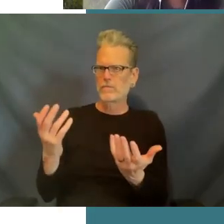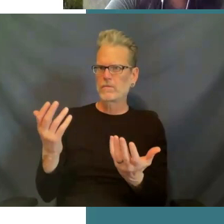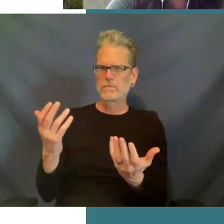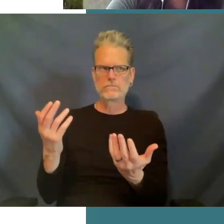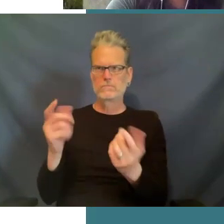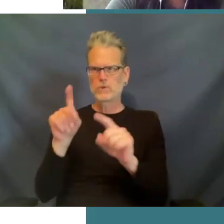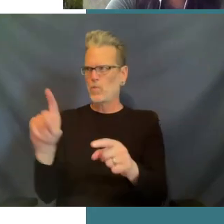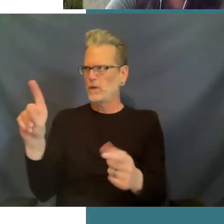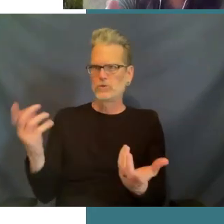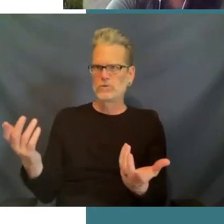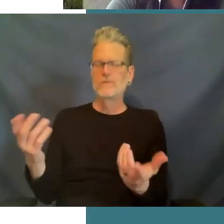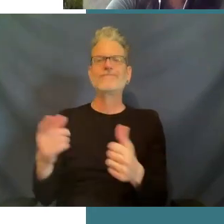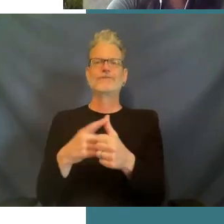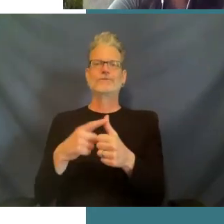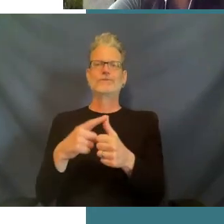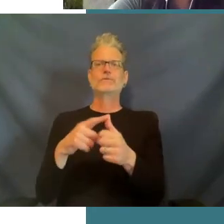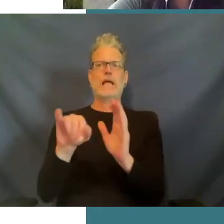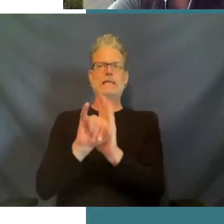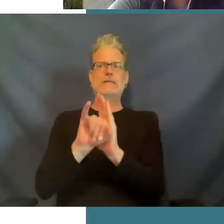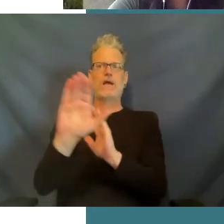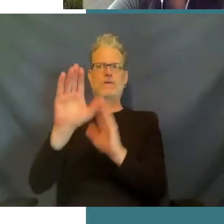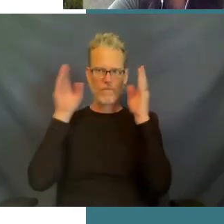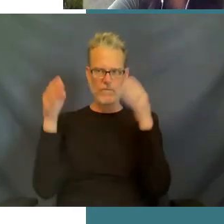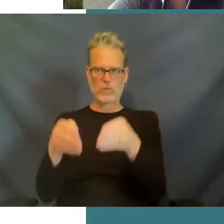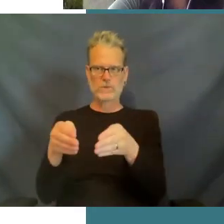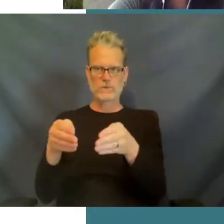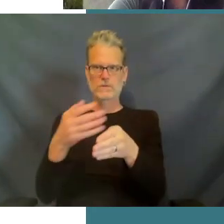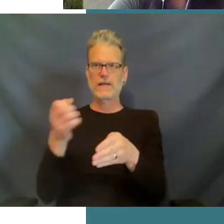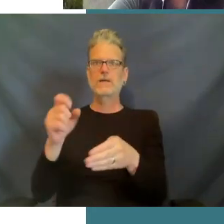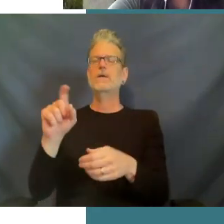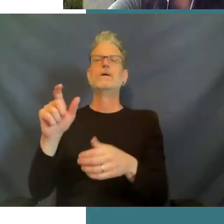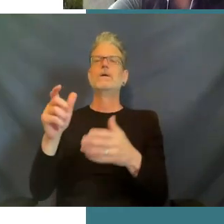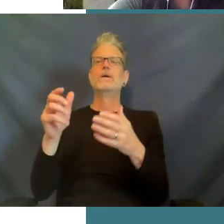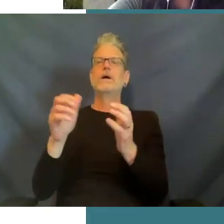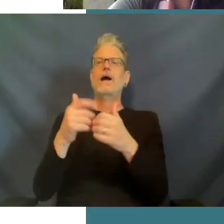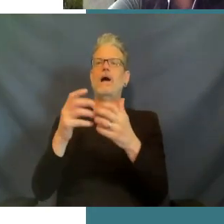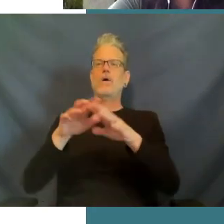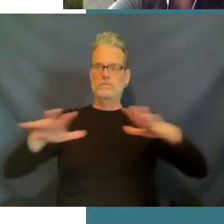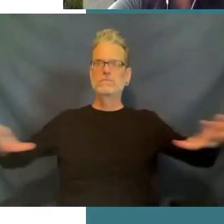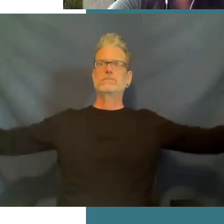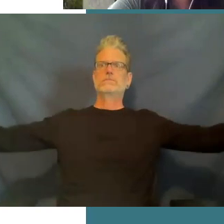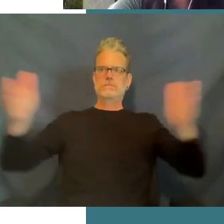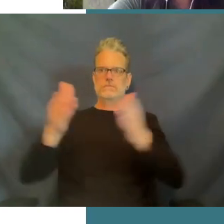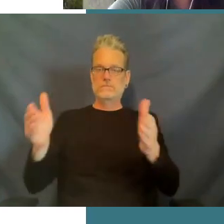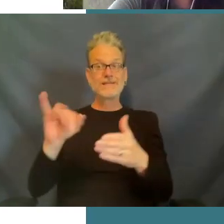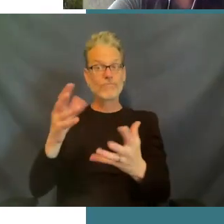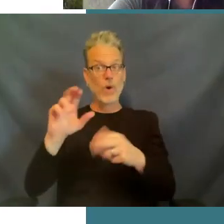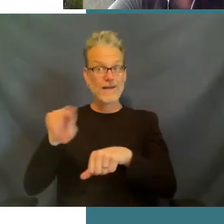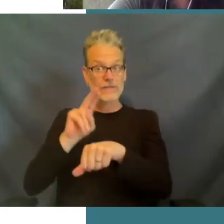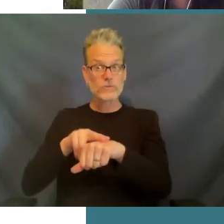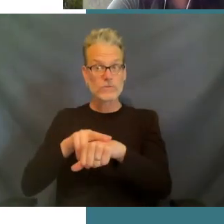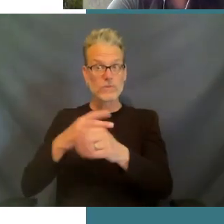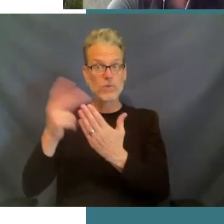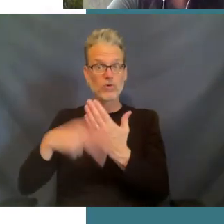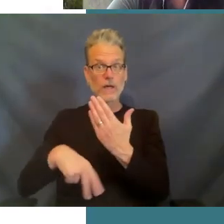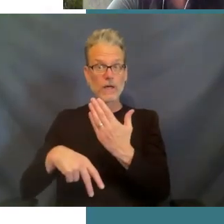I'd recommend identifying your focus area and geographic scope. So if you're interested in a national program, search our agency